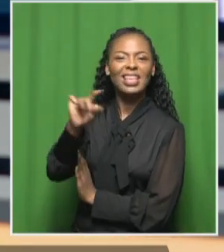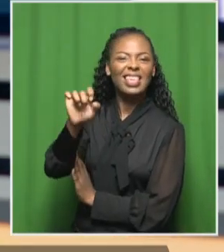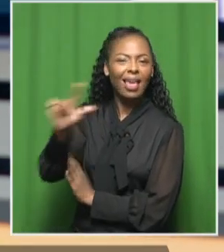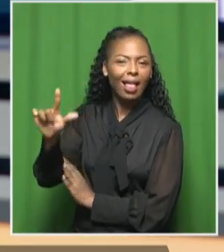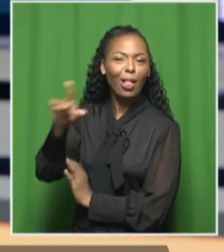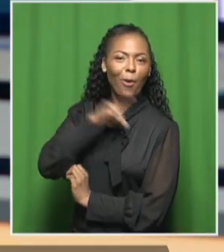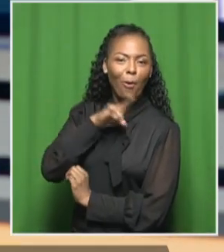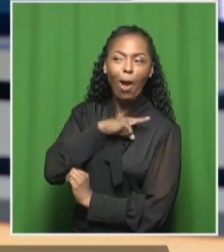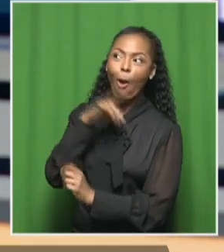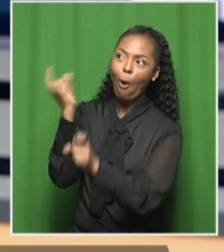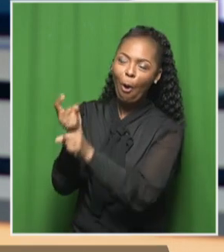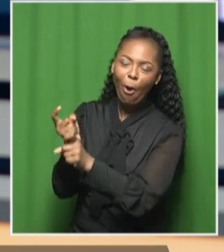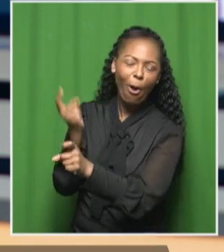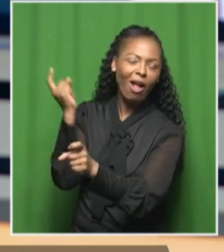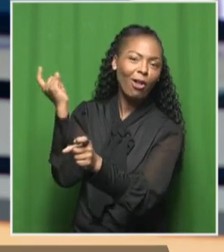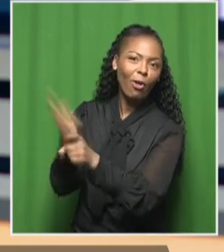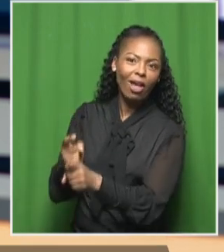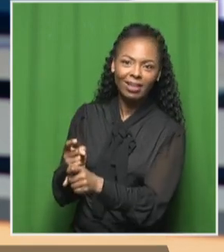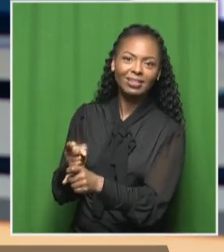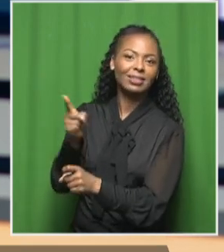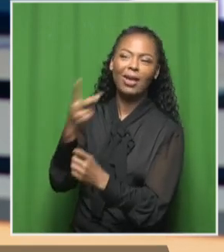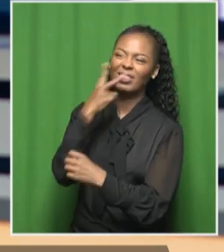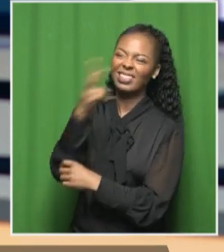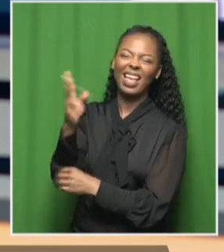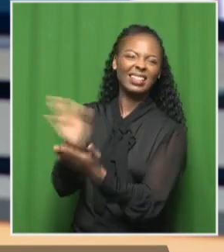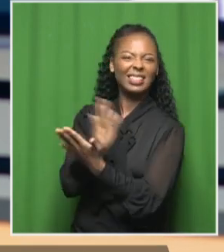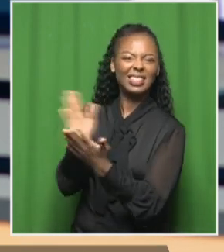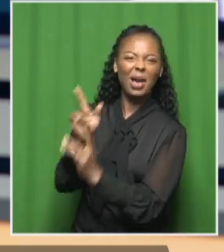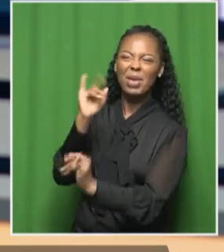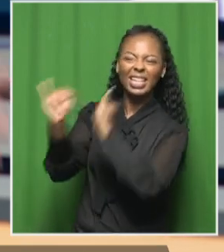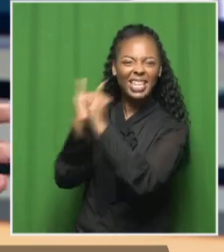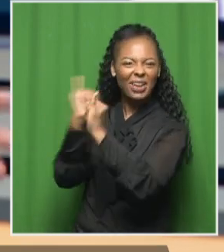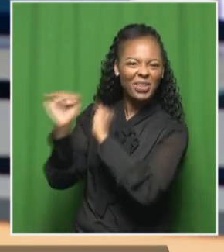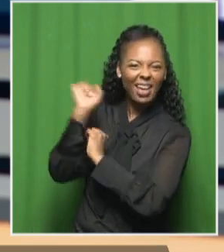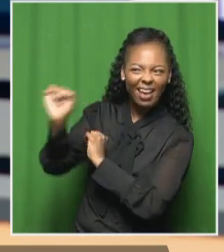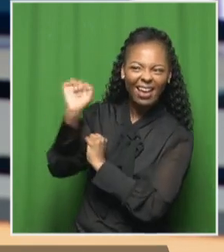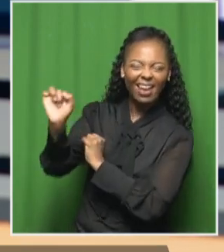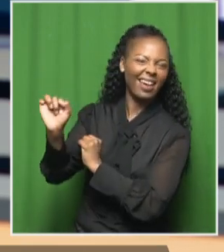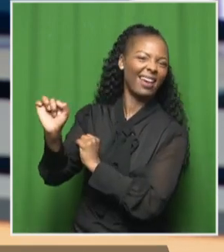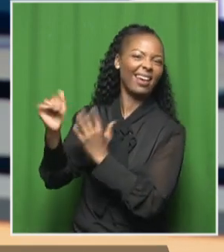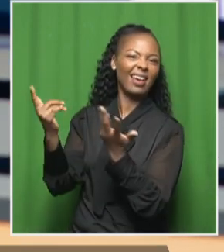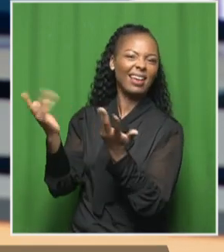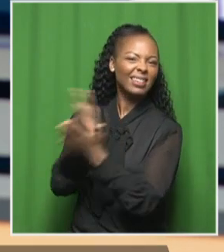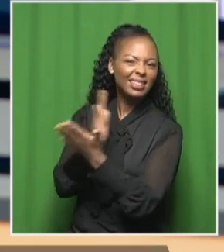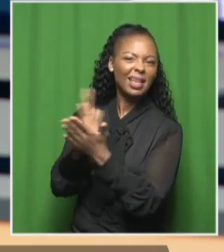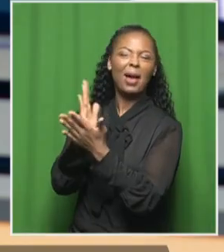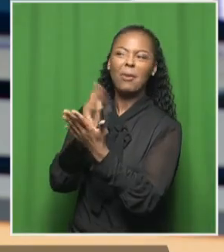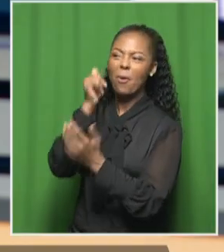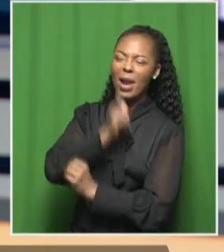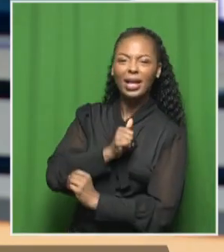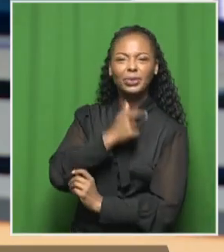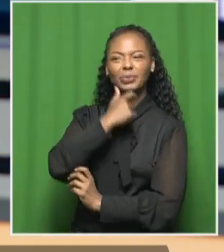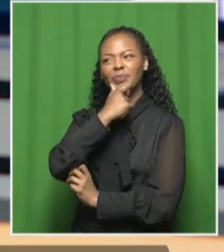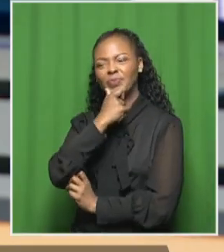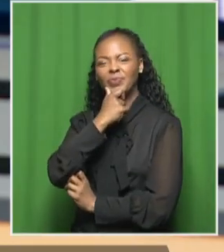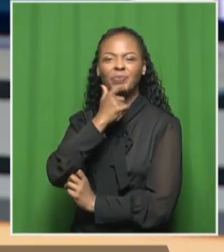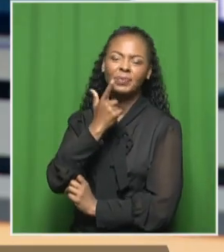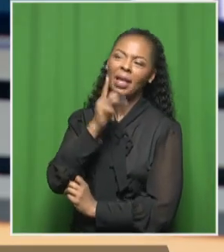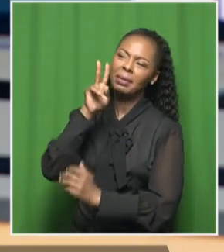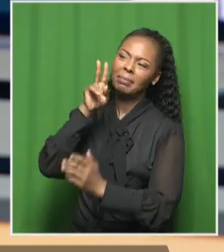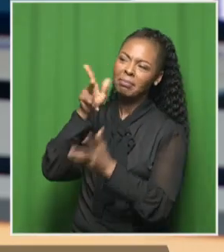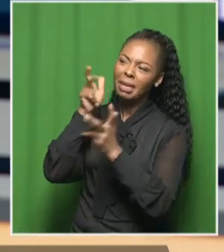Because you always, and I've seen some of your interviews, read up on some of them, and you always just seem to